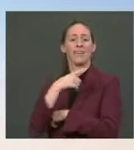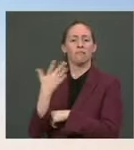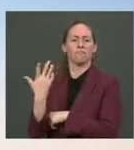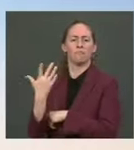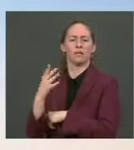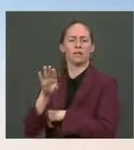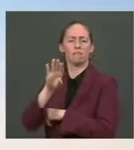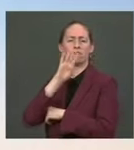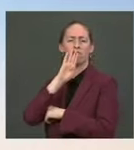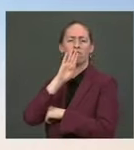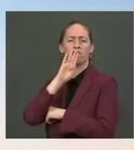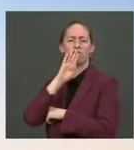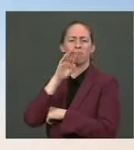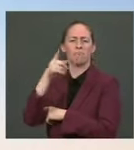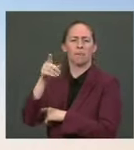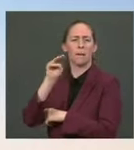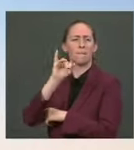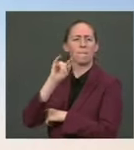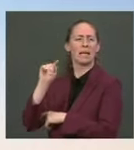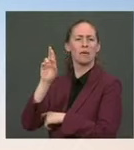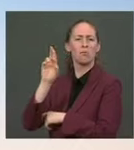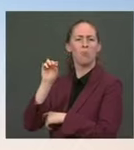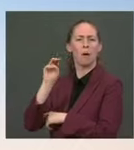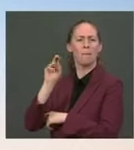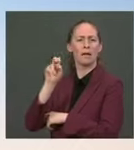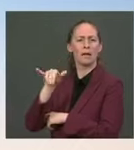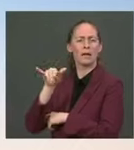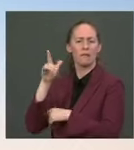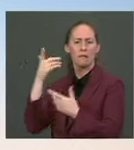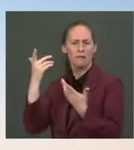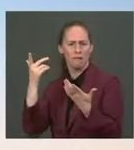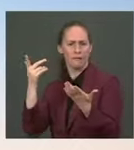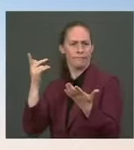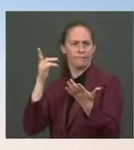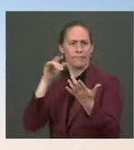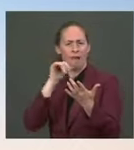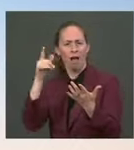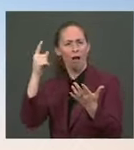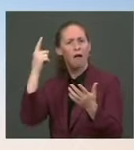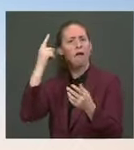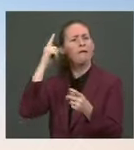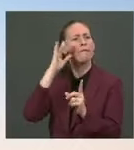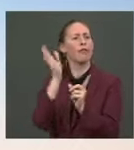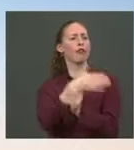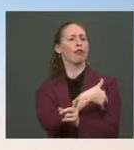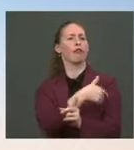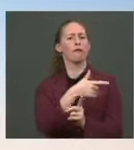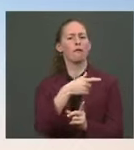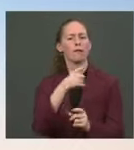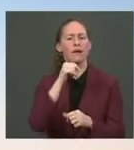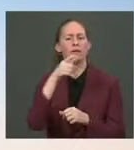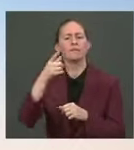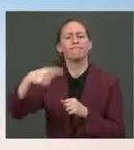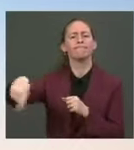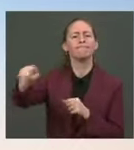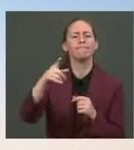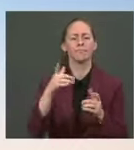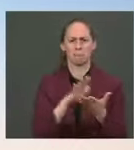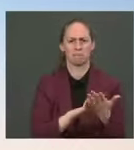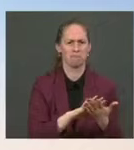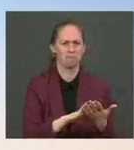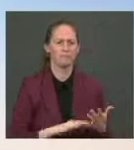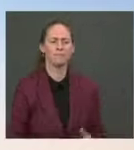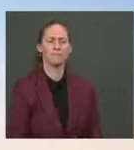ahead of the needs of the country. How does the president respond to that? I think maybe the time and energy of some